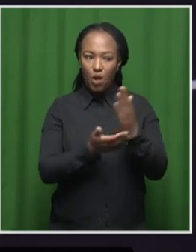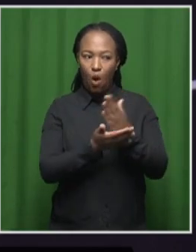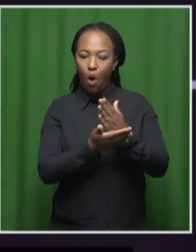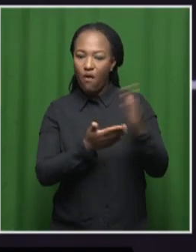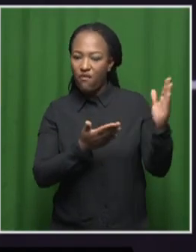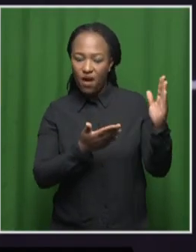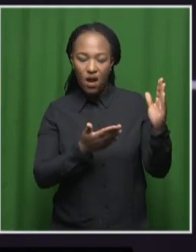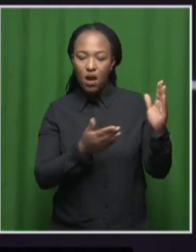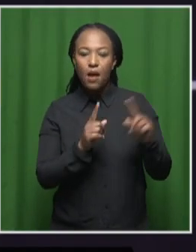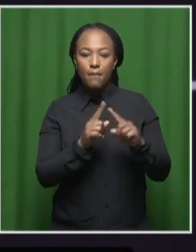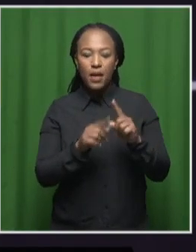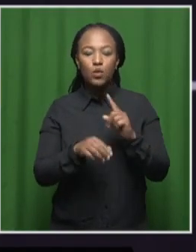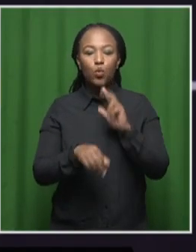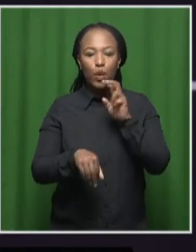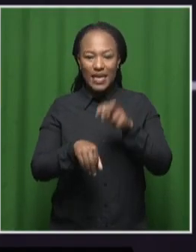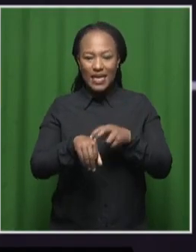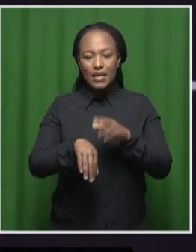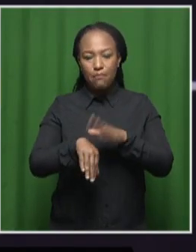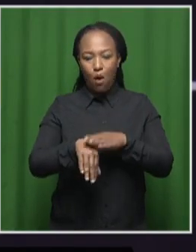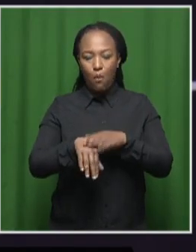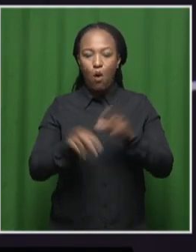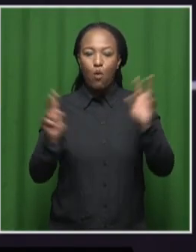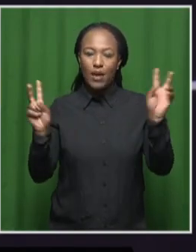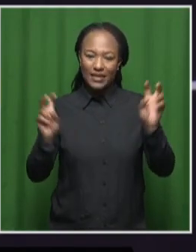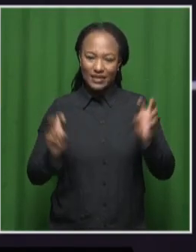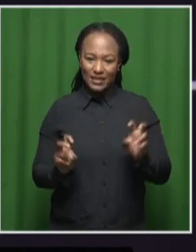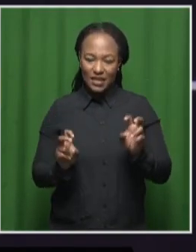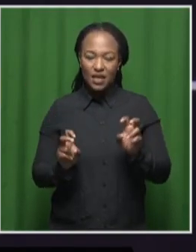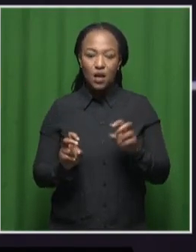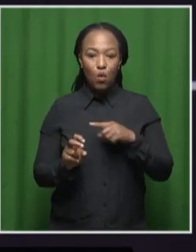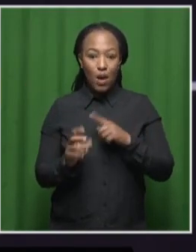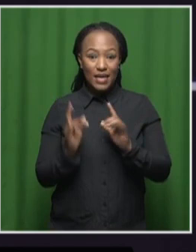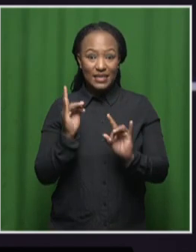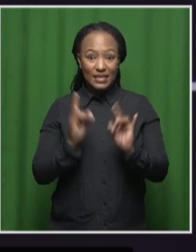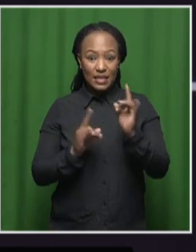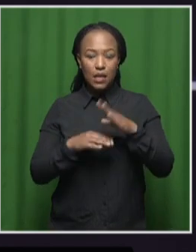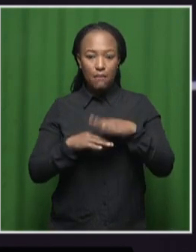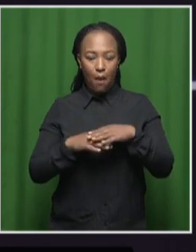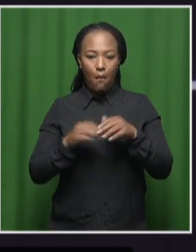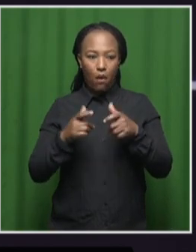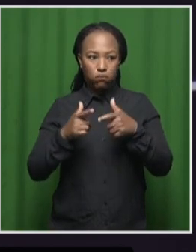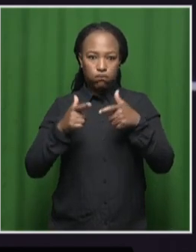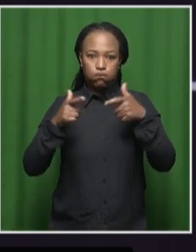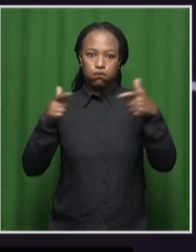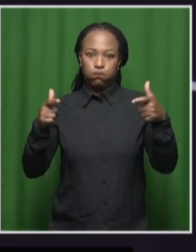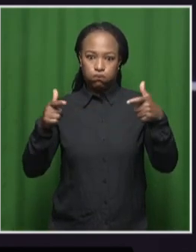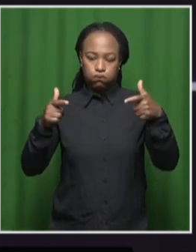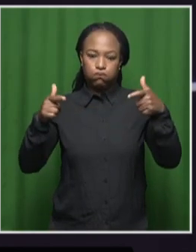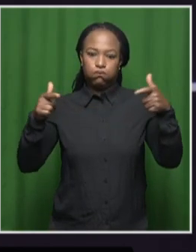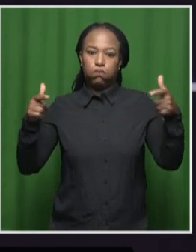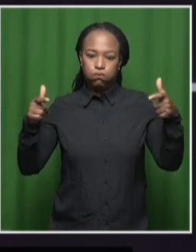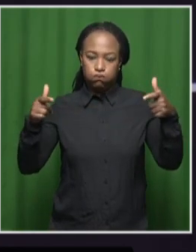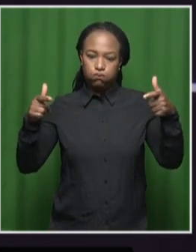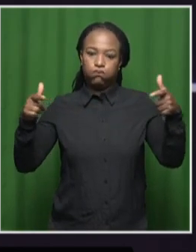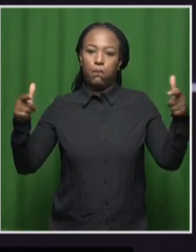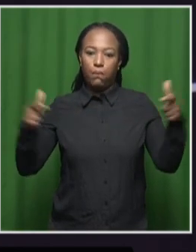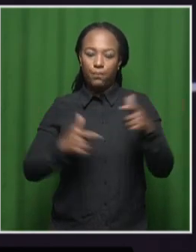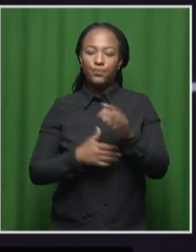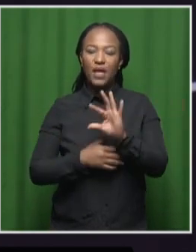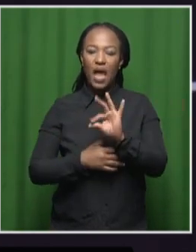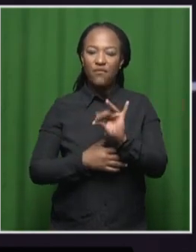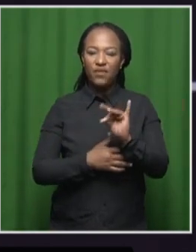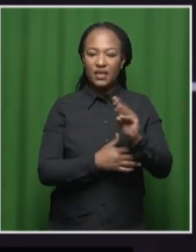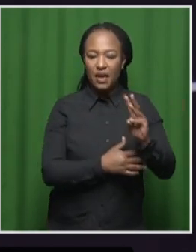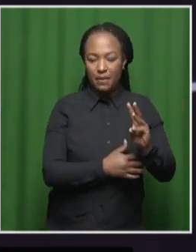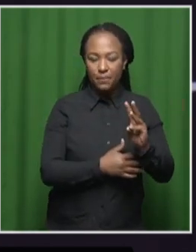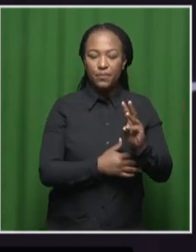like the MMC indicated, our city is growing on a daily basis. So as City Power, we are happy to say that with the